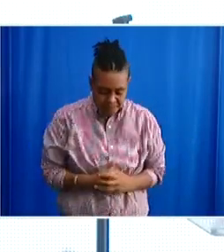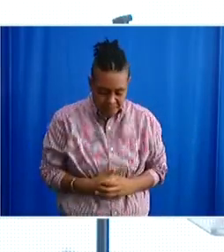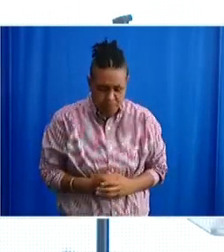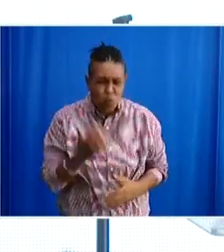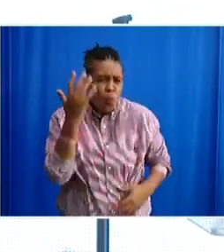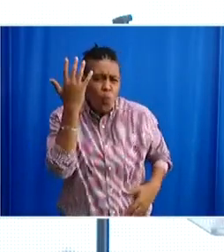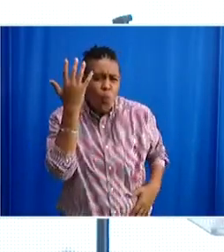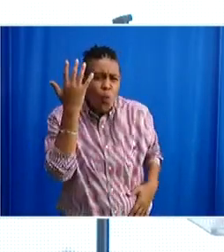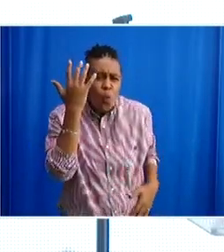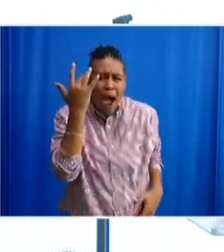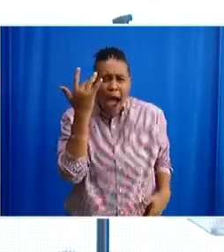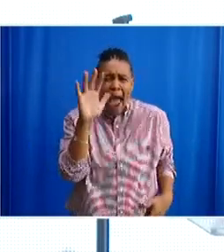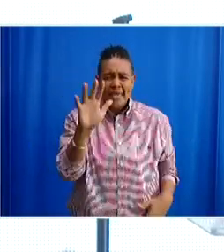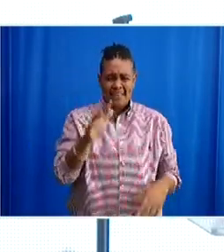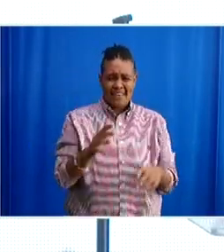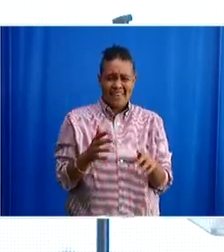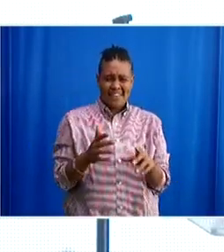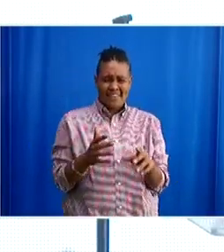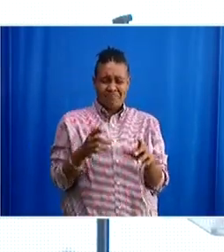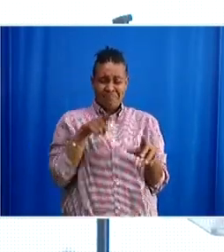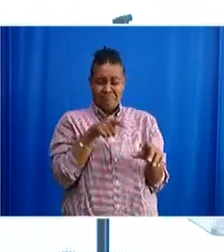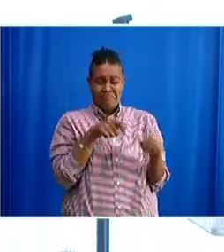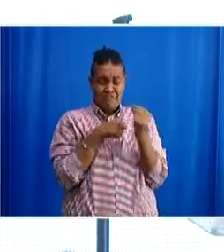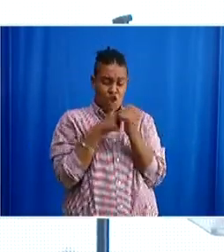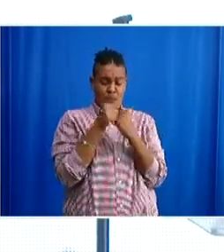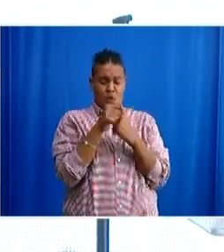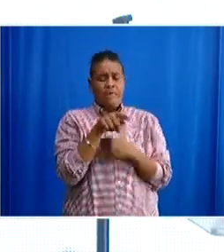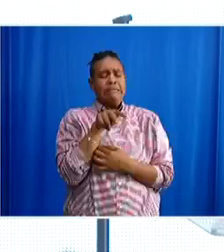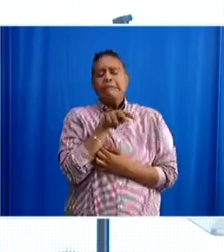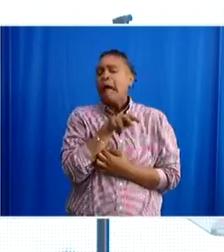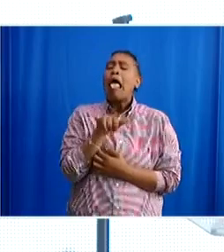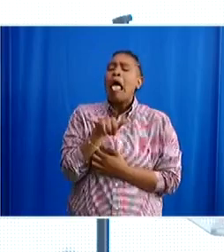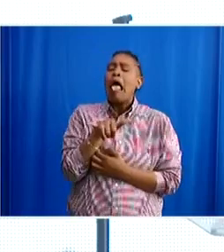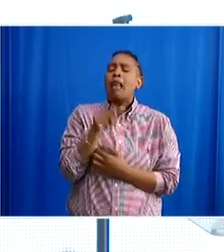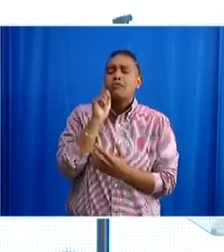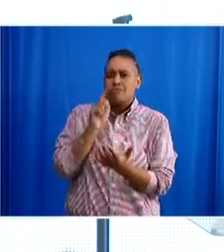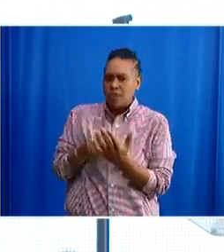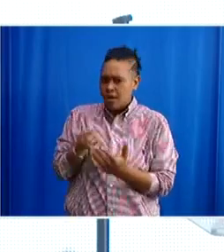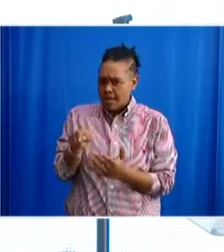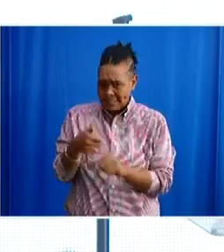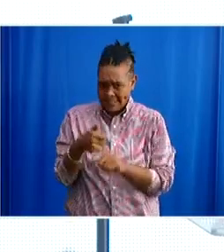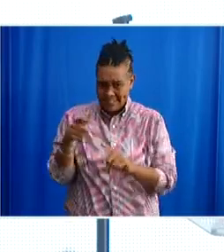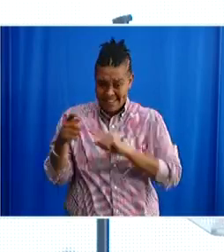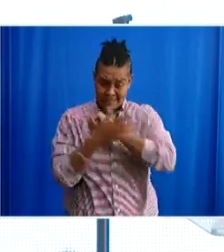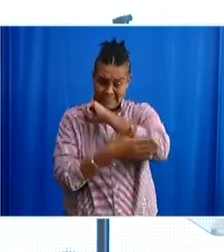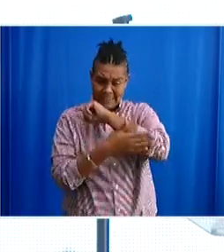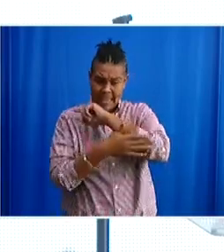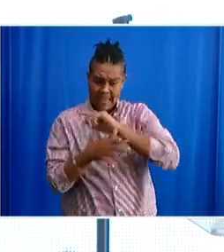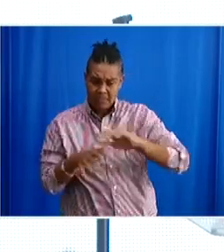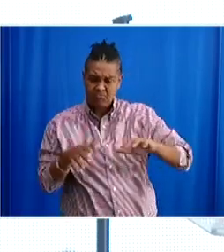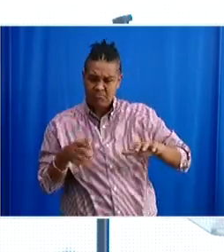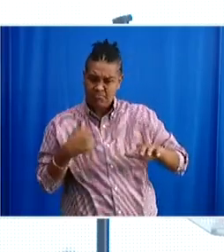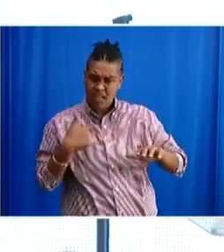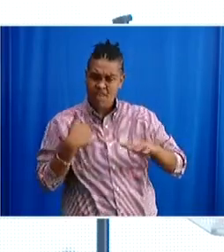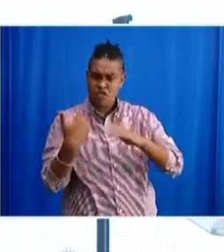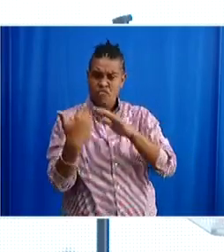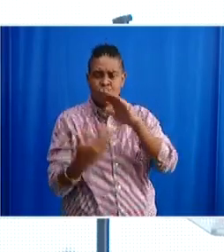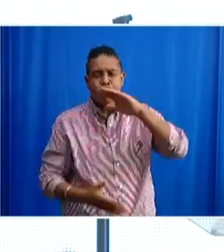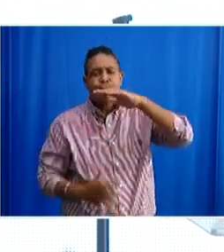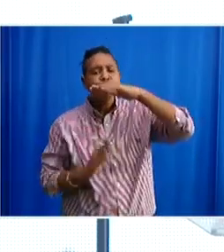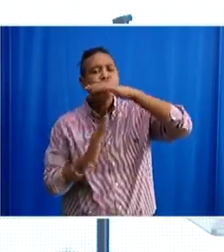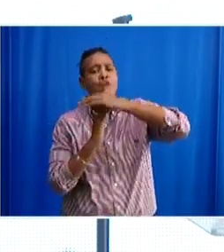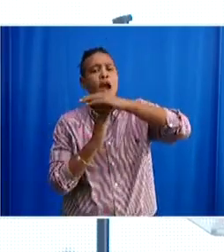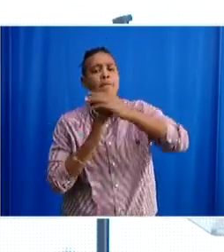Why? The Sendai Framework recognizes that the state has the primary role